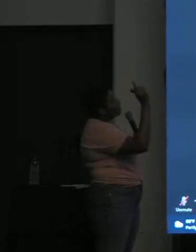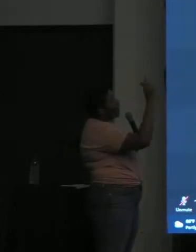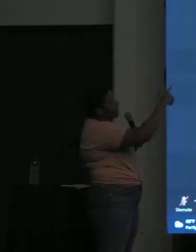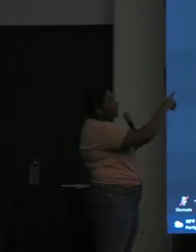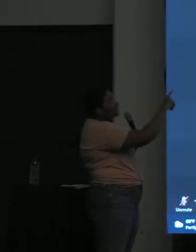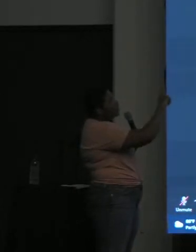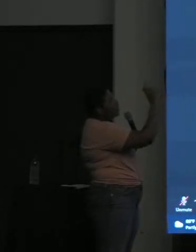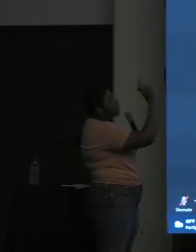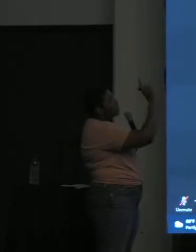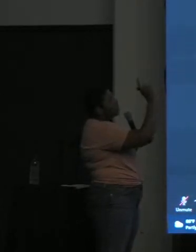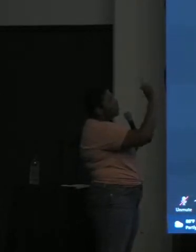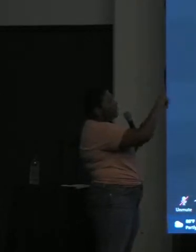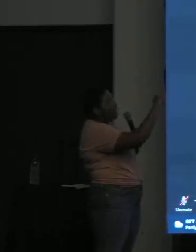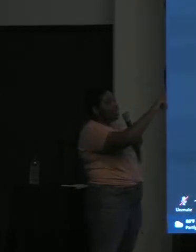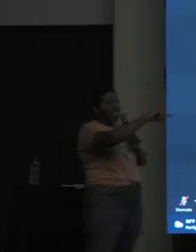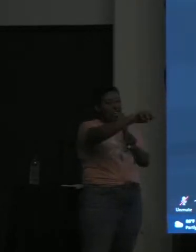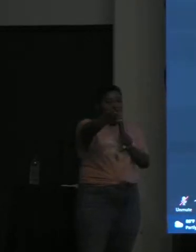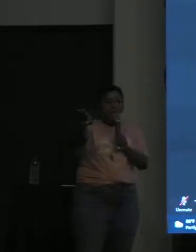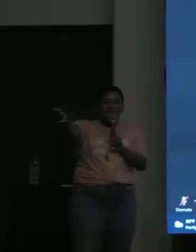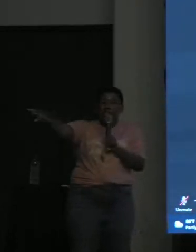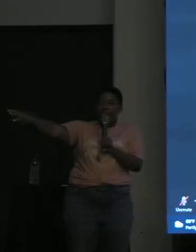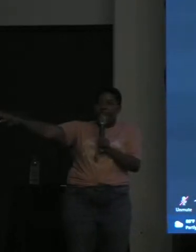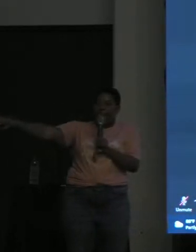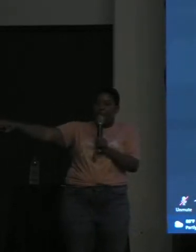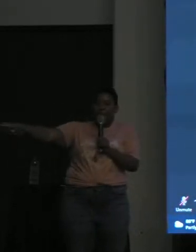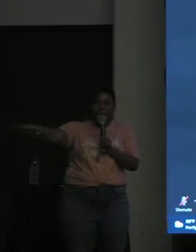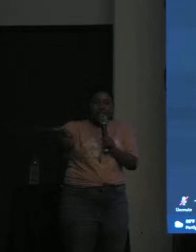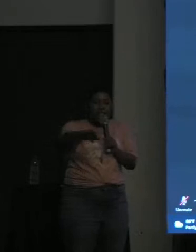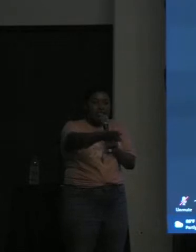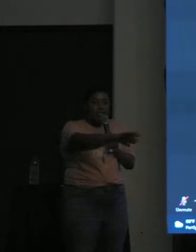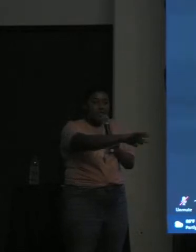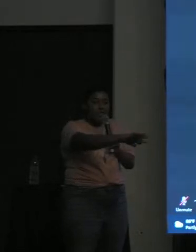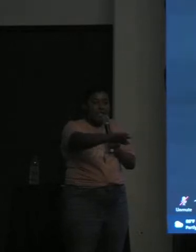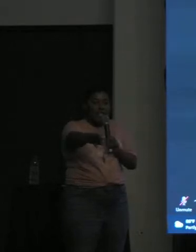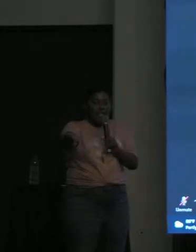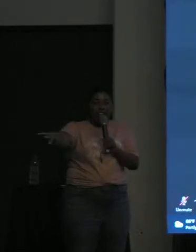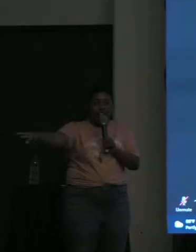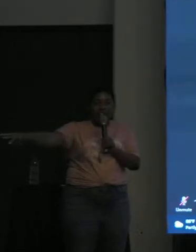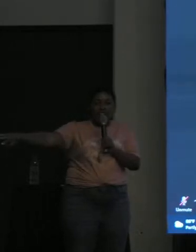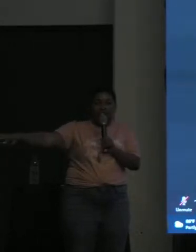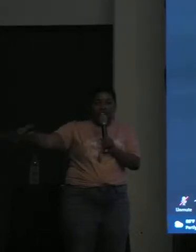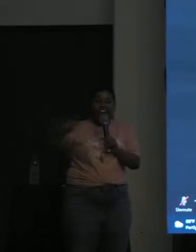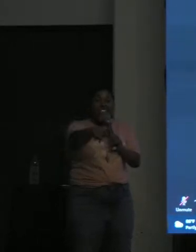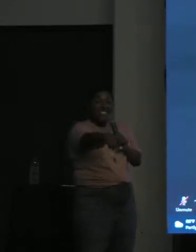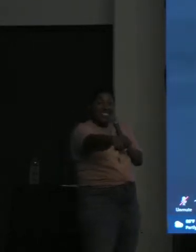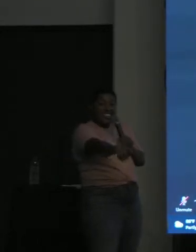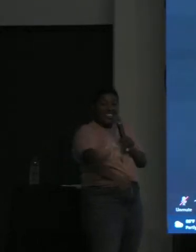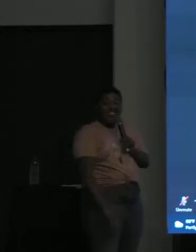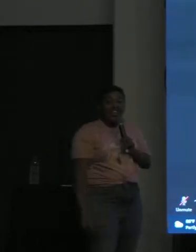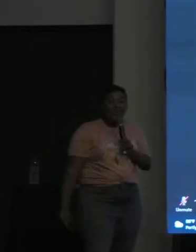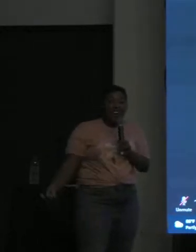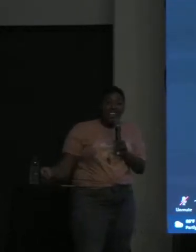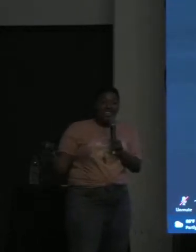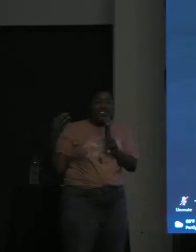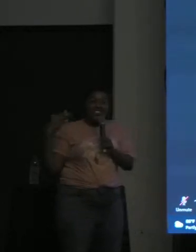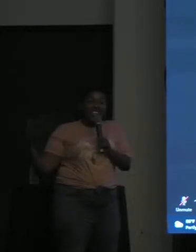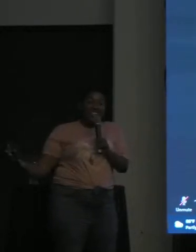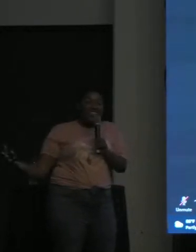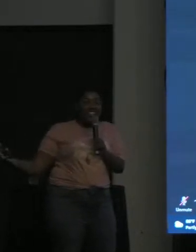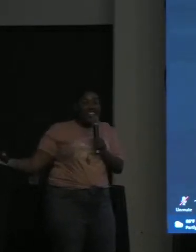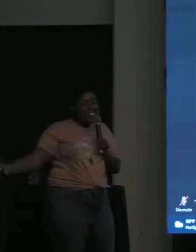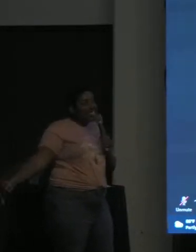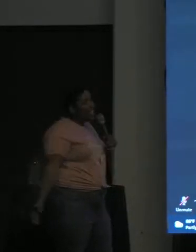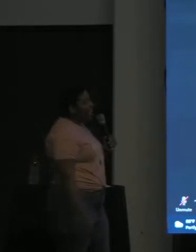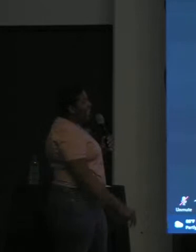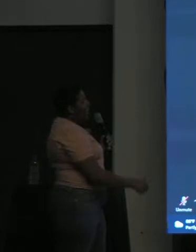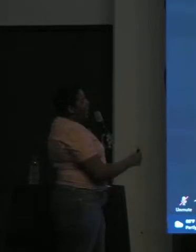the podcasters, Queen and Jay. Are y'all familiar? Anybody familiar with Tea with Queen and Jay? Awesome. They're podcasters, so they're